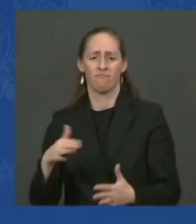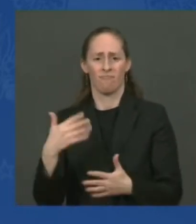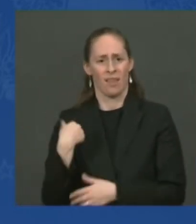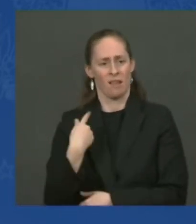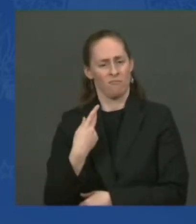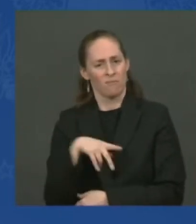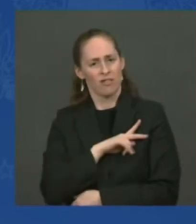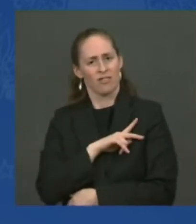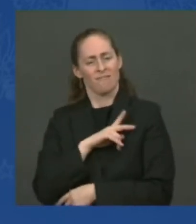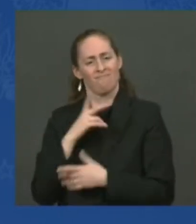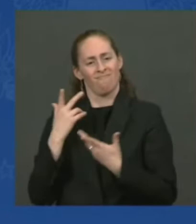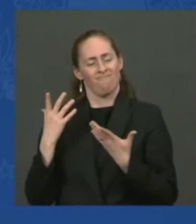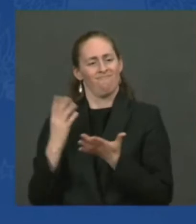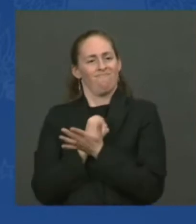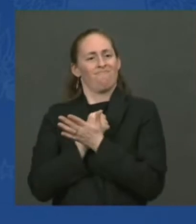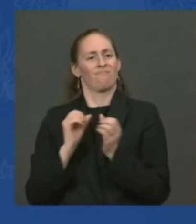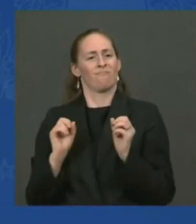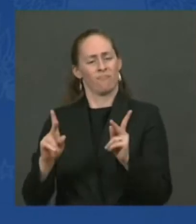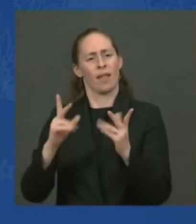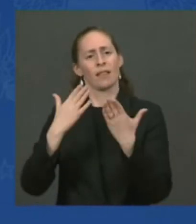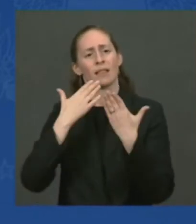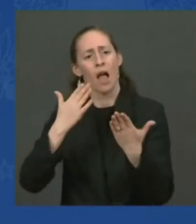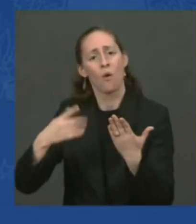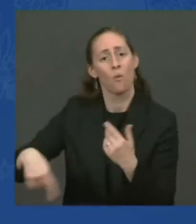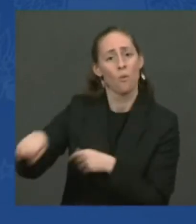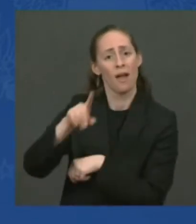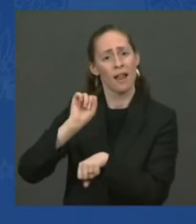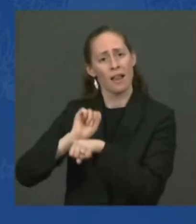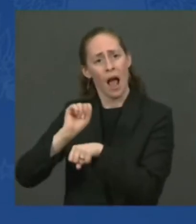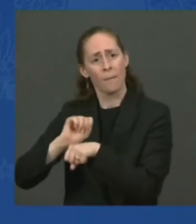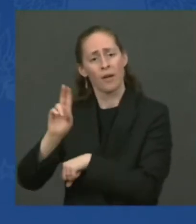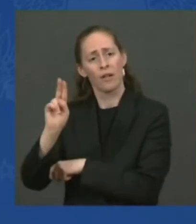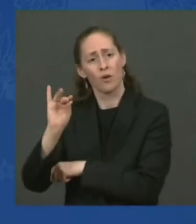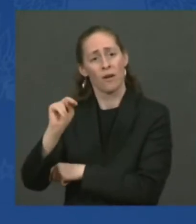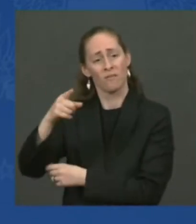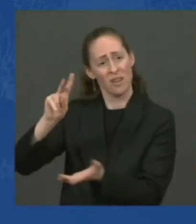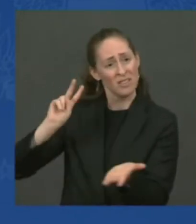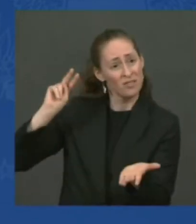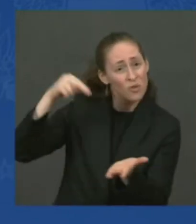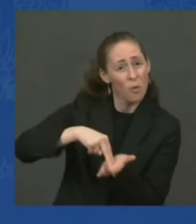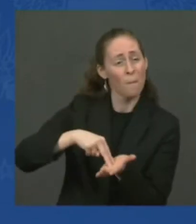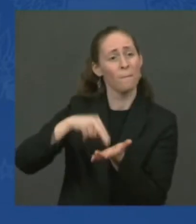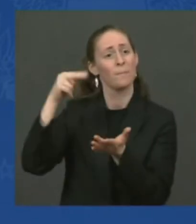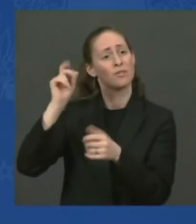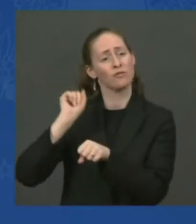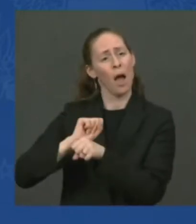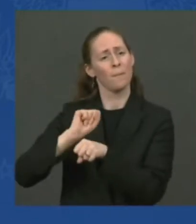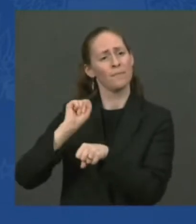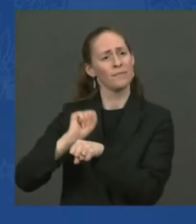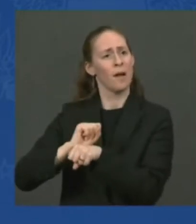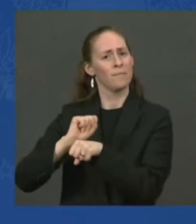this about jobs. You all stood up. Jobs, jobs, jobs, jobs.